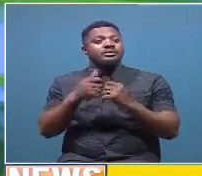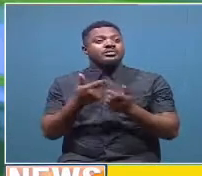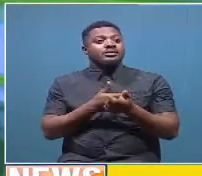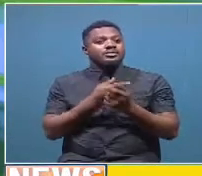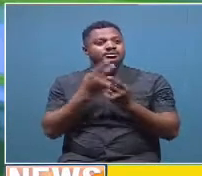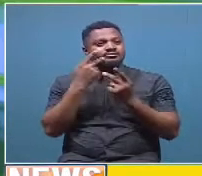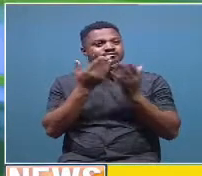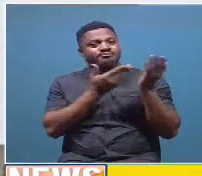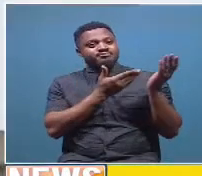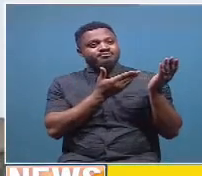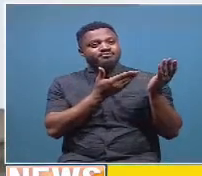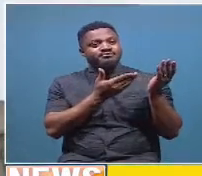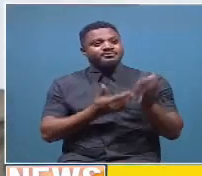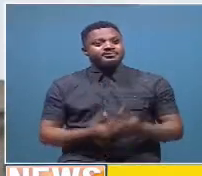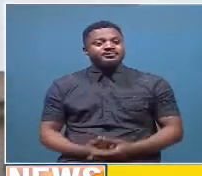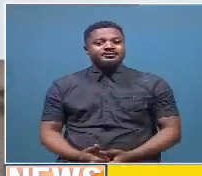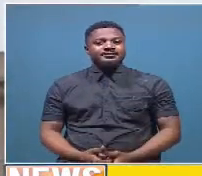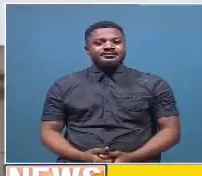Ghana.